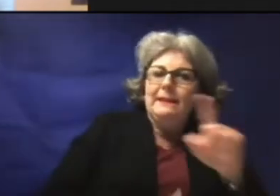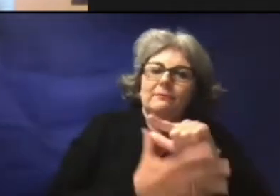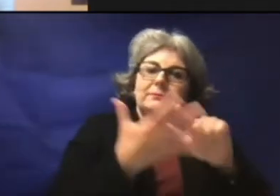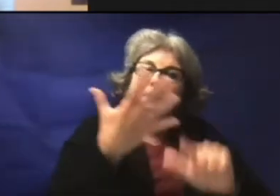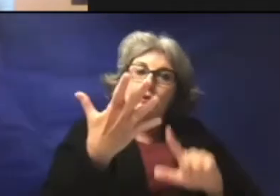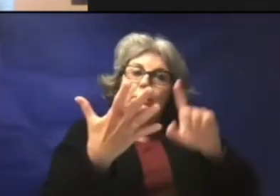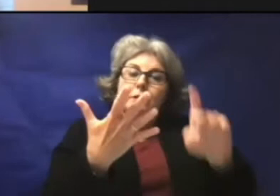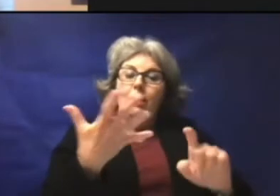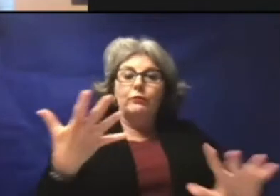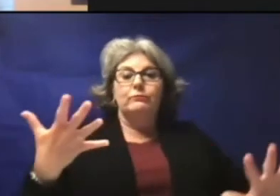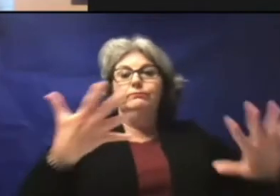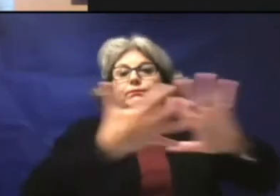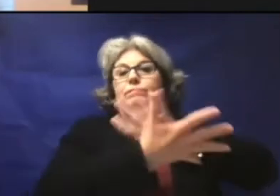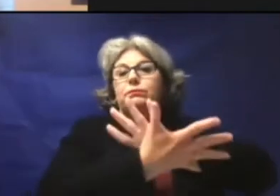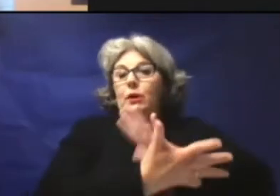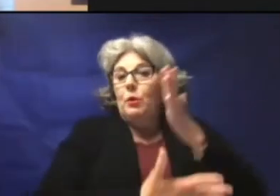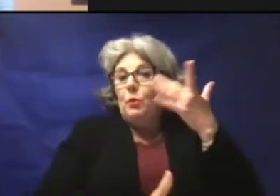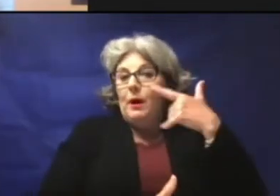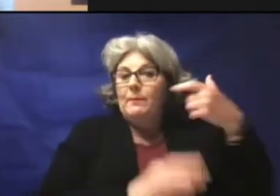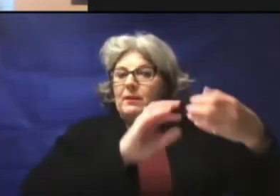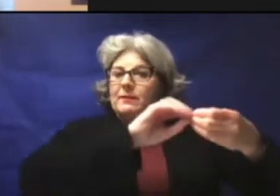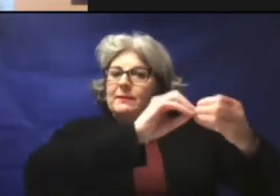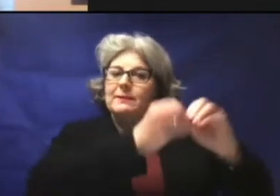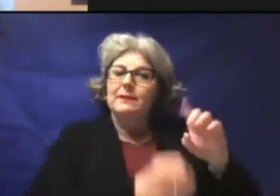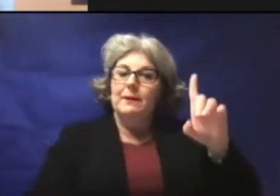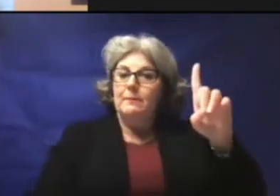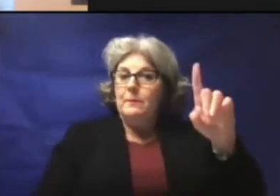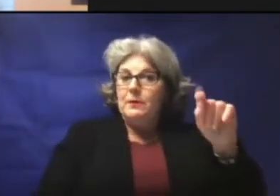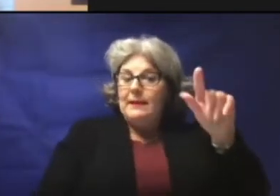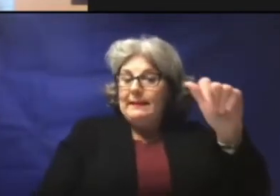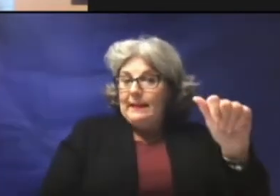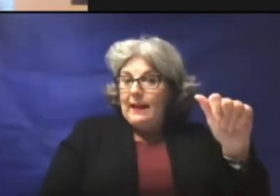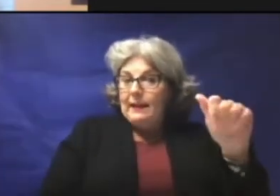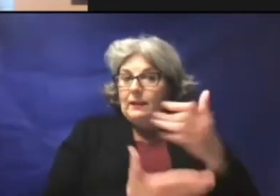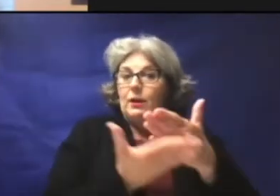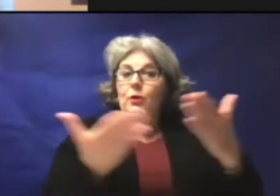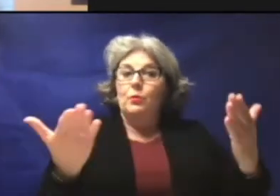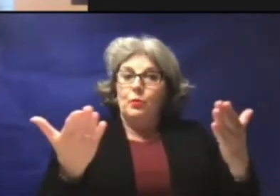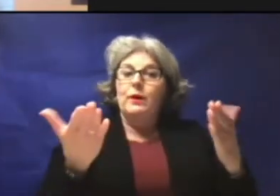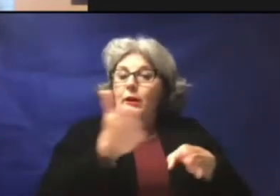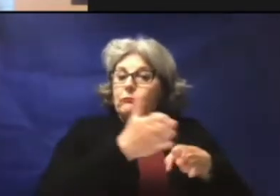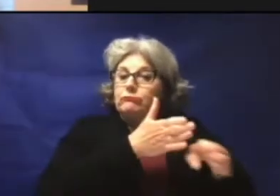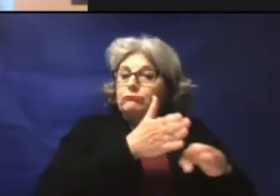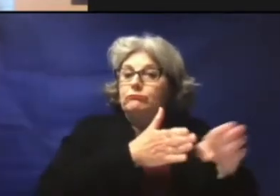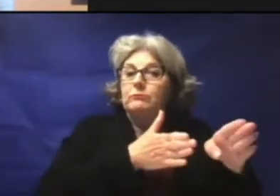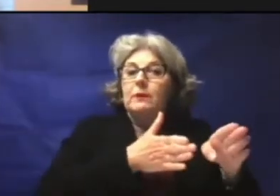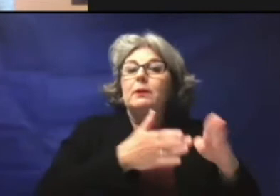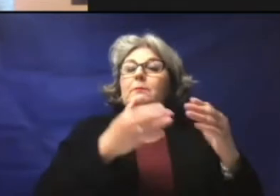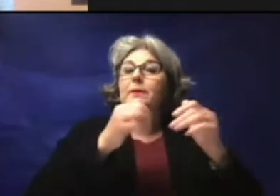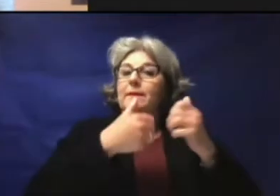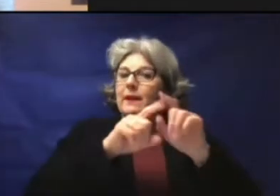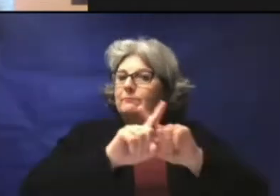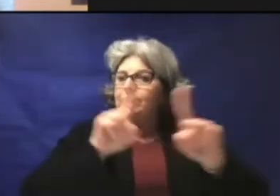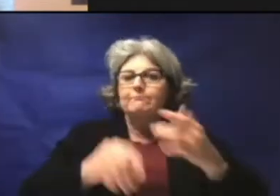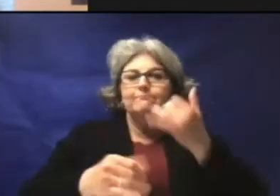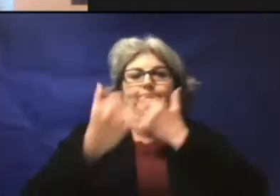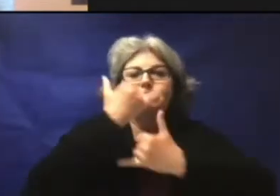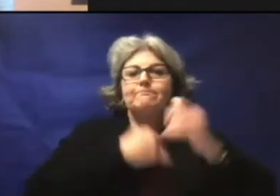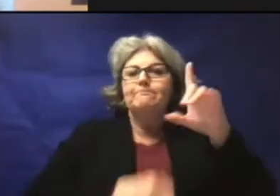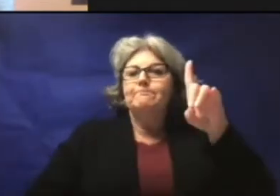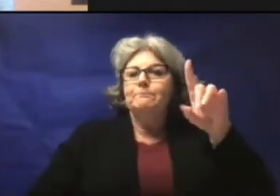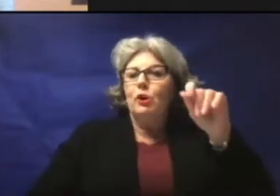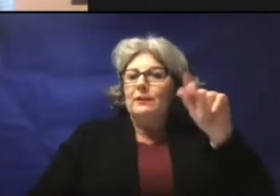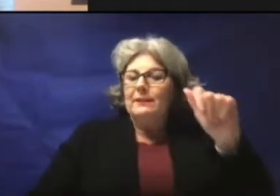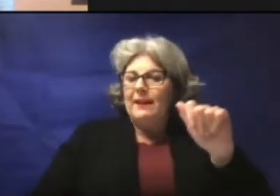are being obscured by this thought that we are a monolith, and that disaggregated data tells